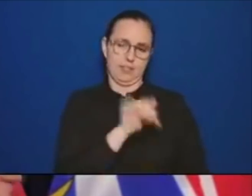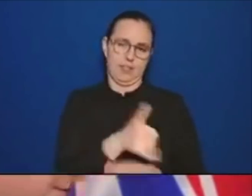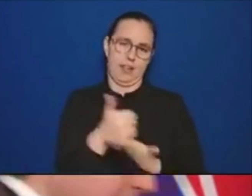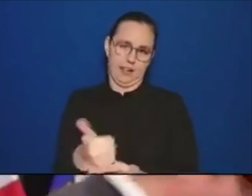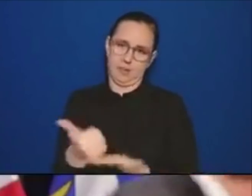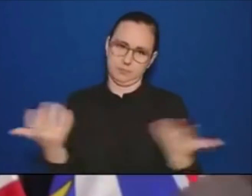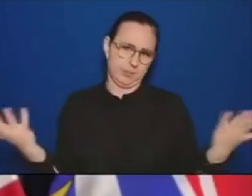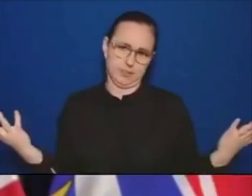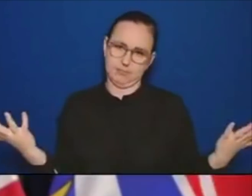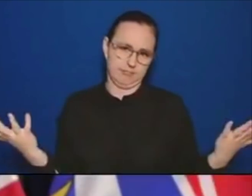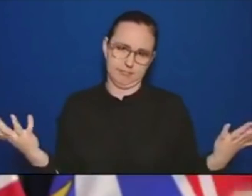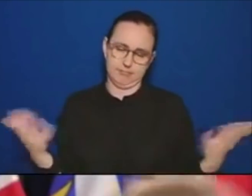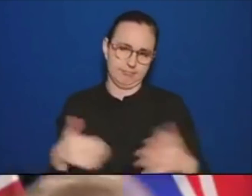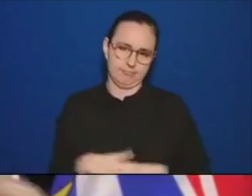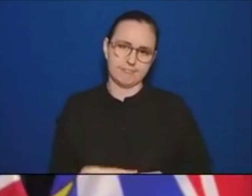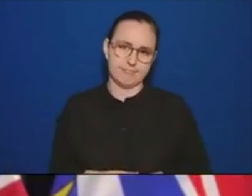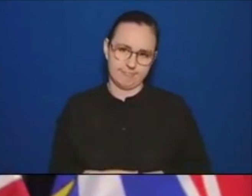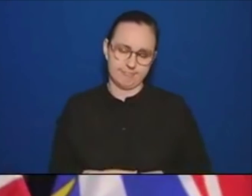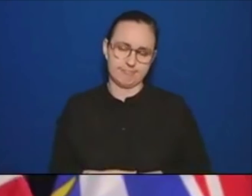come.